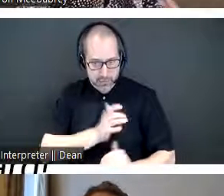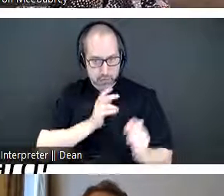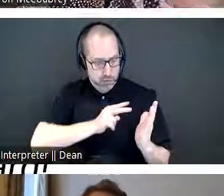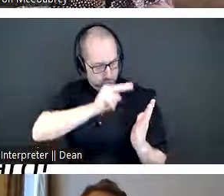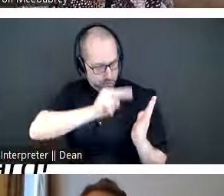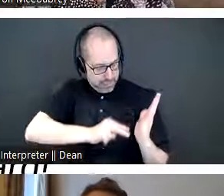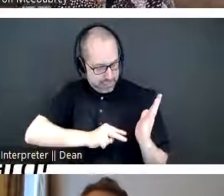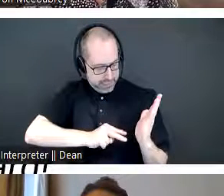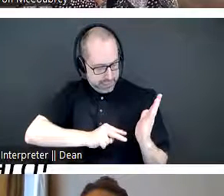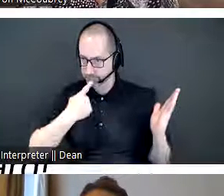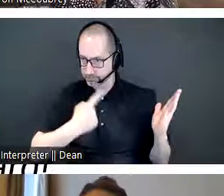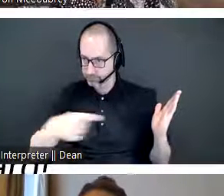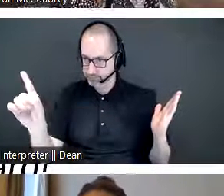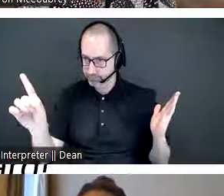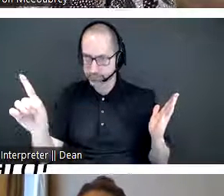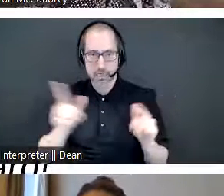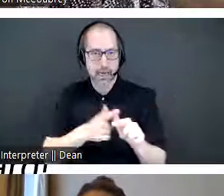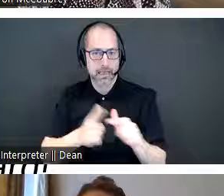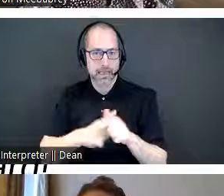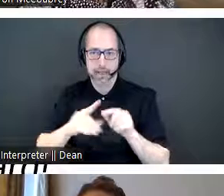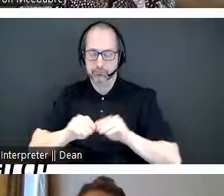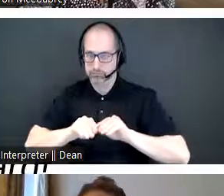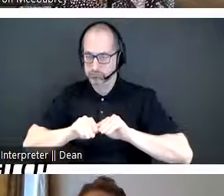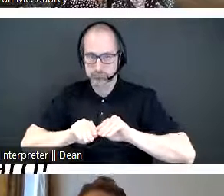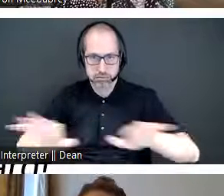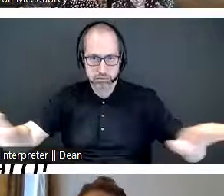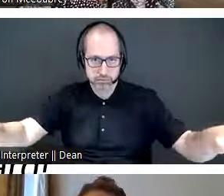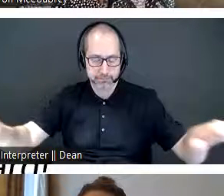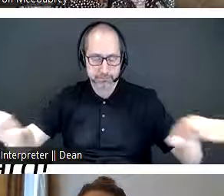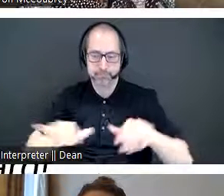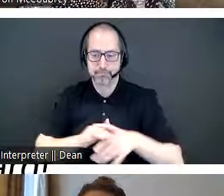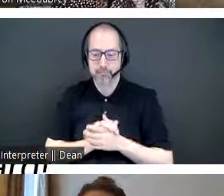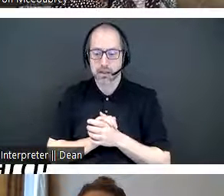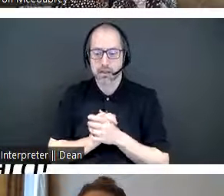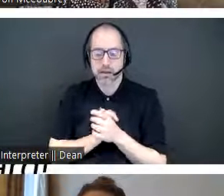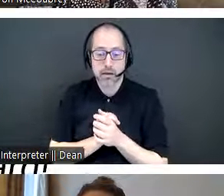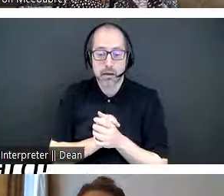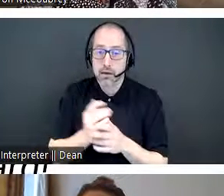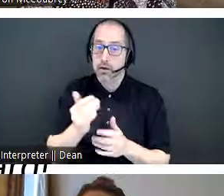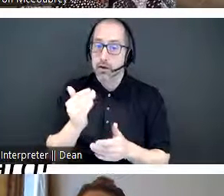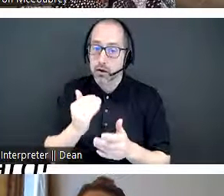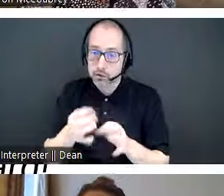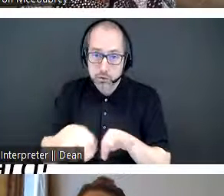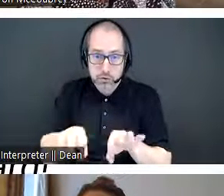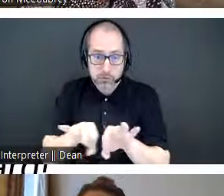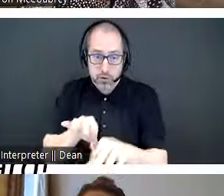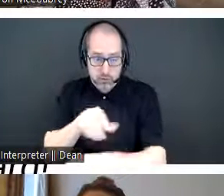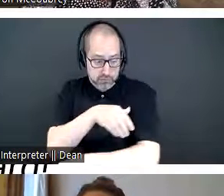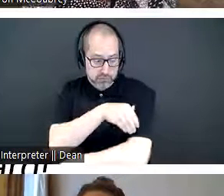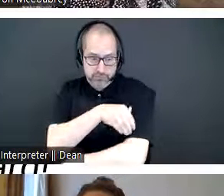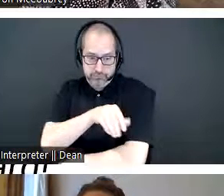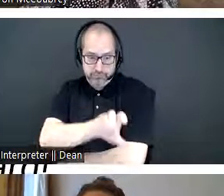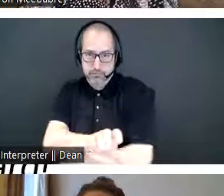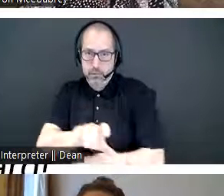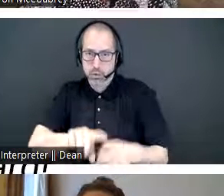and then the rippling effect goes from there. It is also really important to give power to the people who are